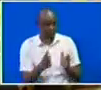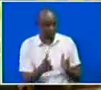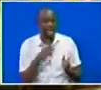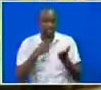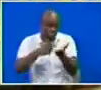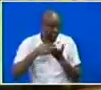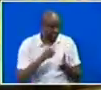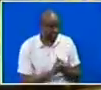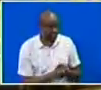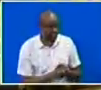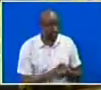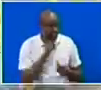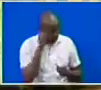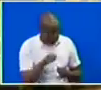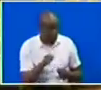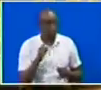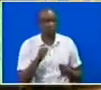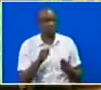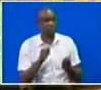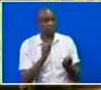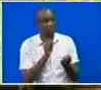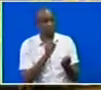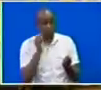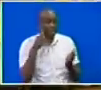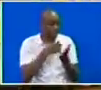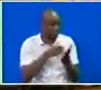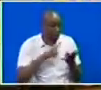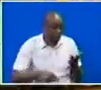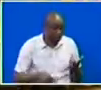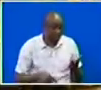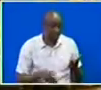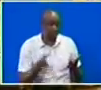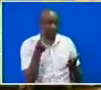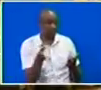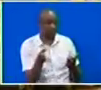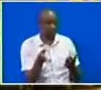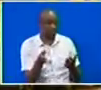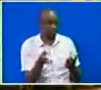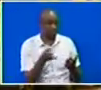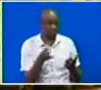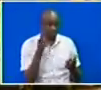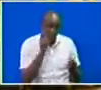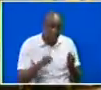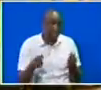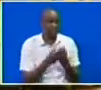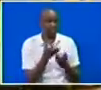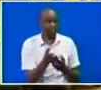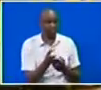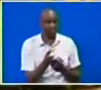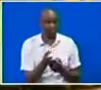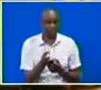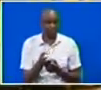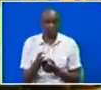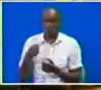discuss, and there will be penalties, which will include and not limited to even removing you from the ballot. I have no